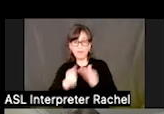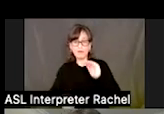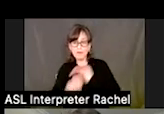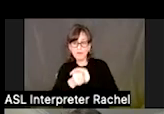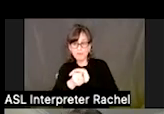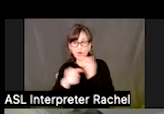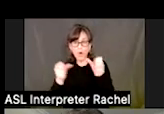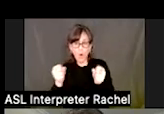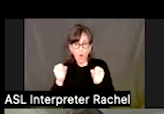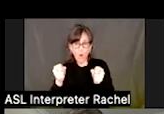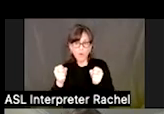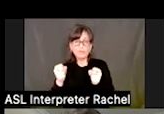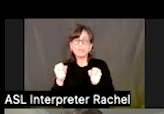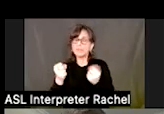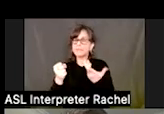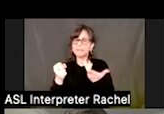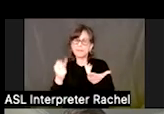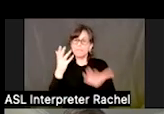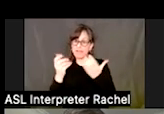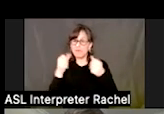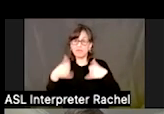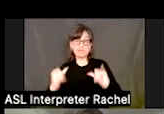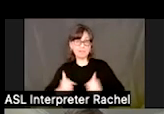they didn't. So go to the next slide, please.